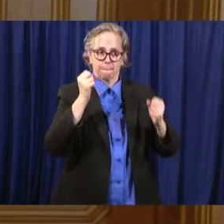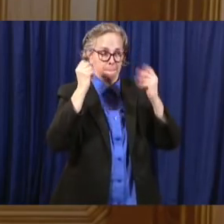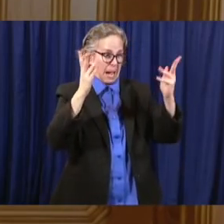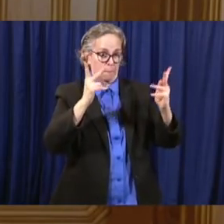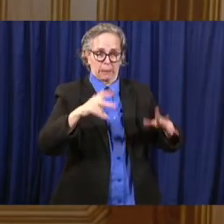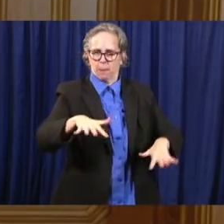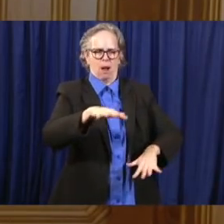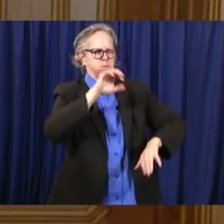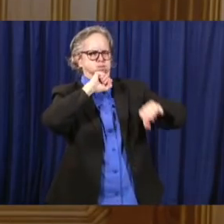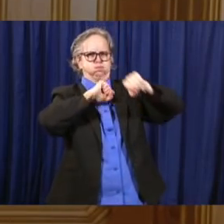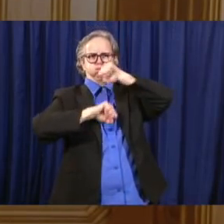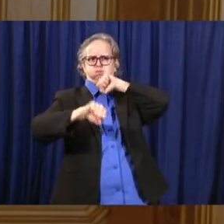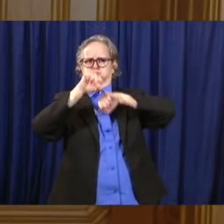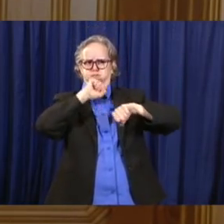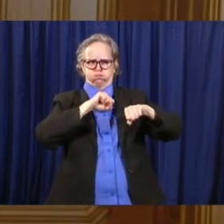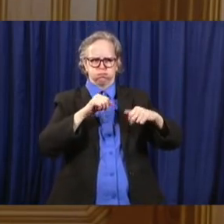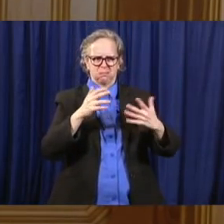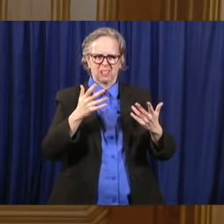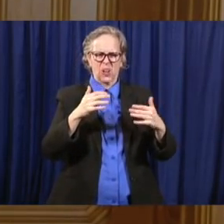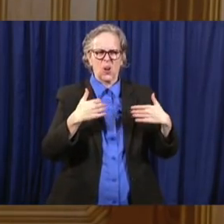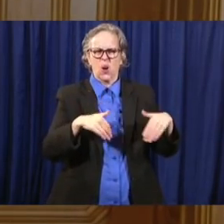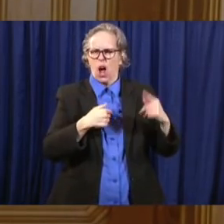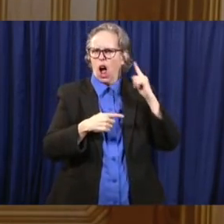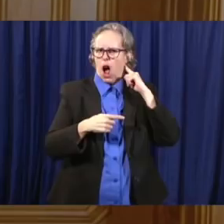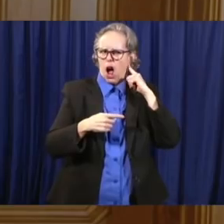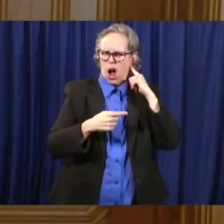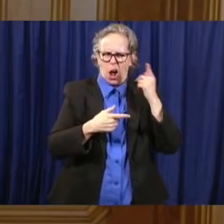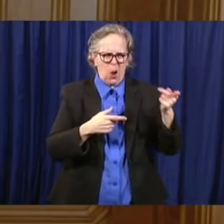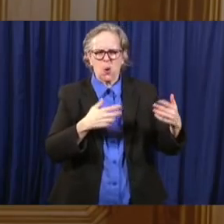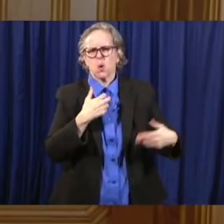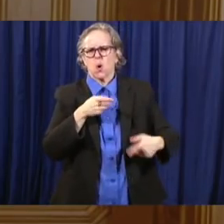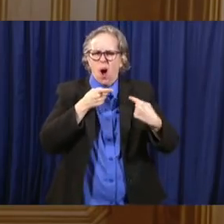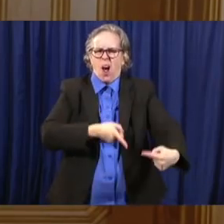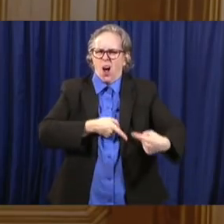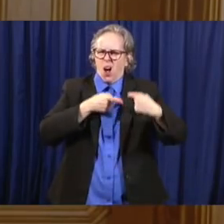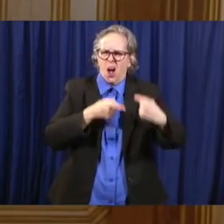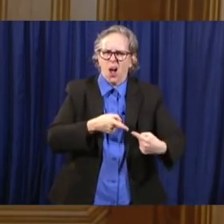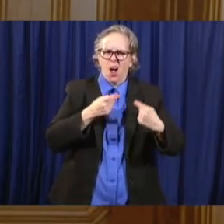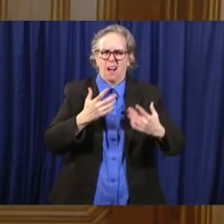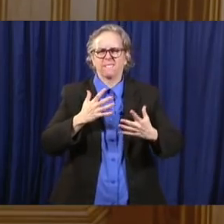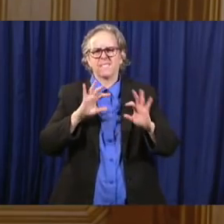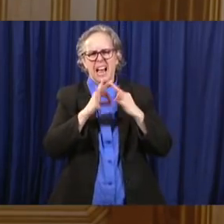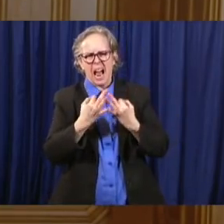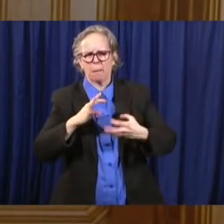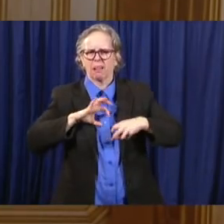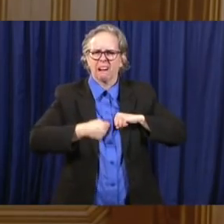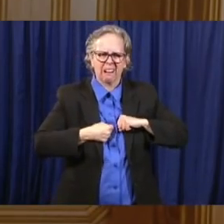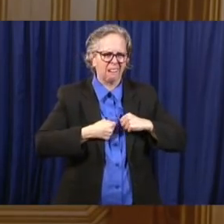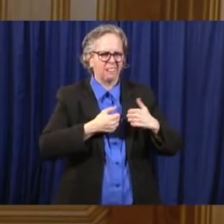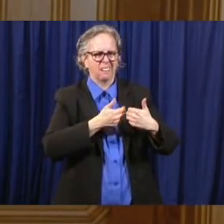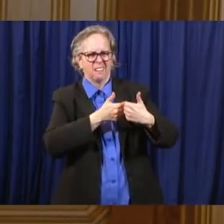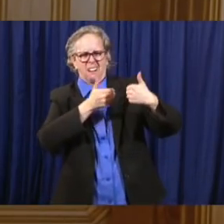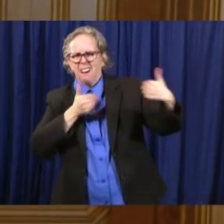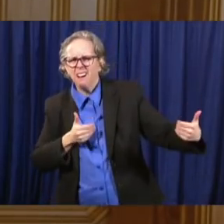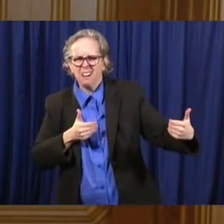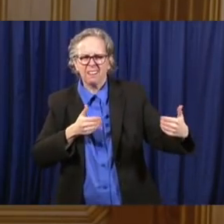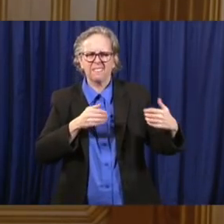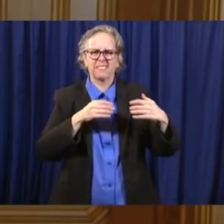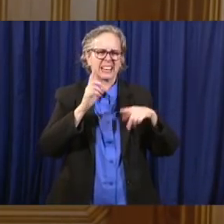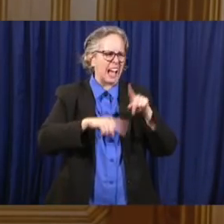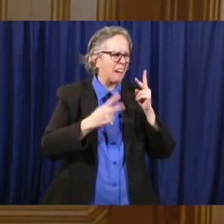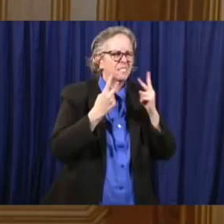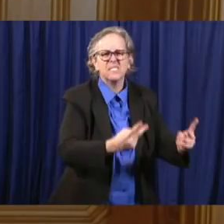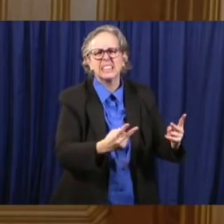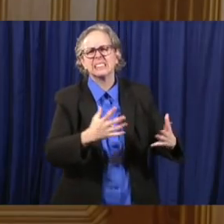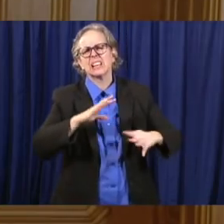who have told me how difficult that is, and I can only imagine if you have a loved one in a nursing home, how difficult that is. But I've also heard from many people who've said